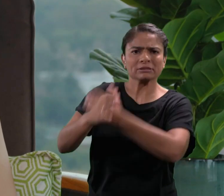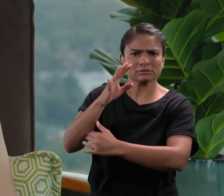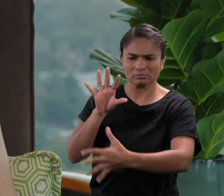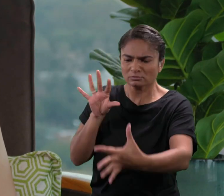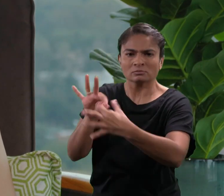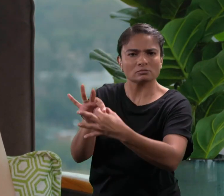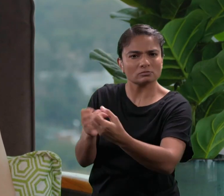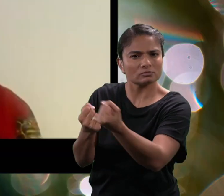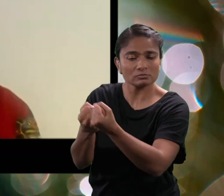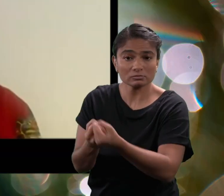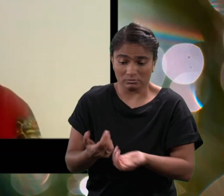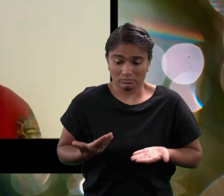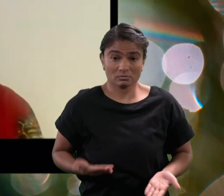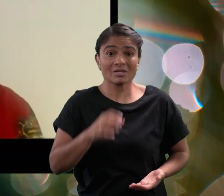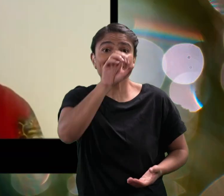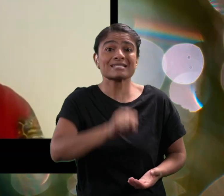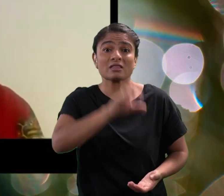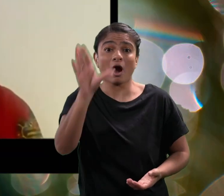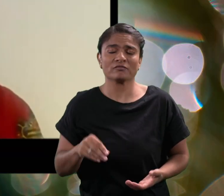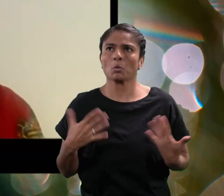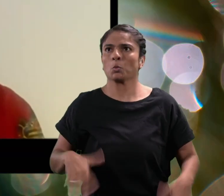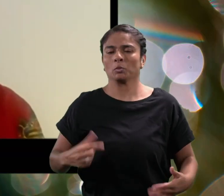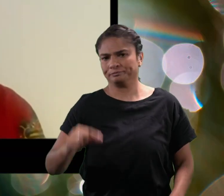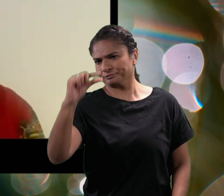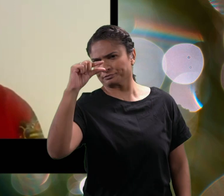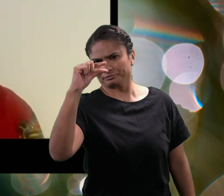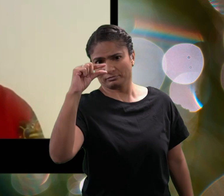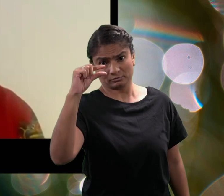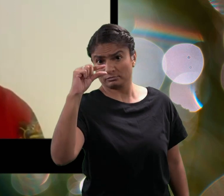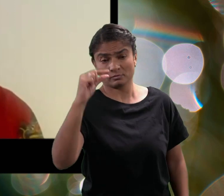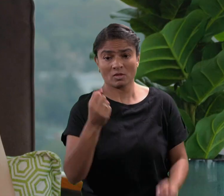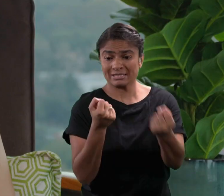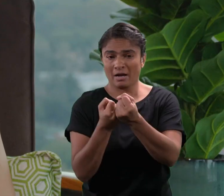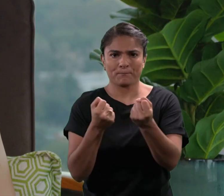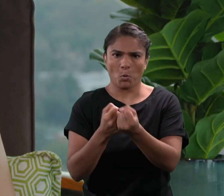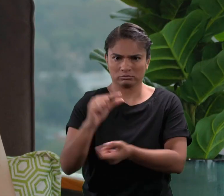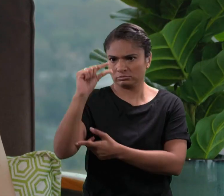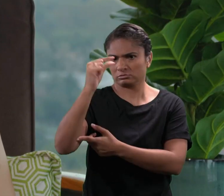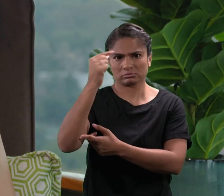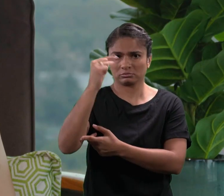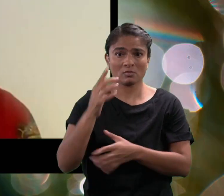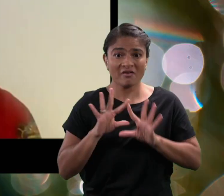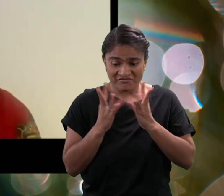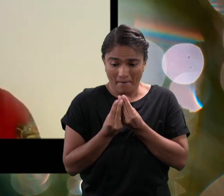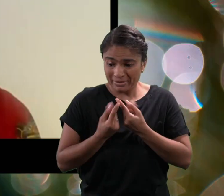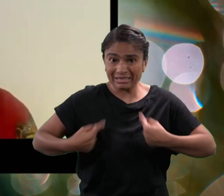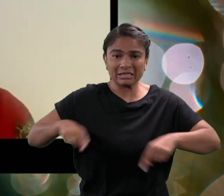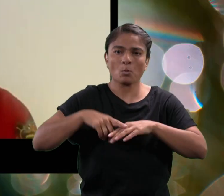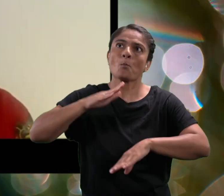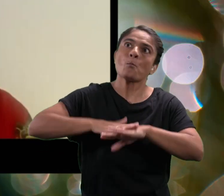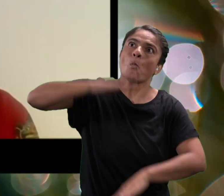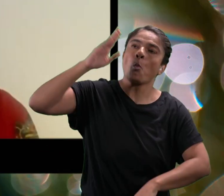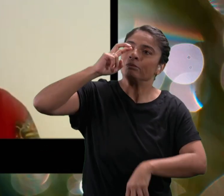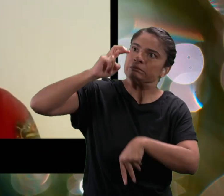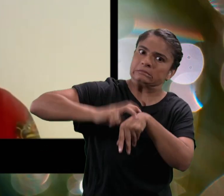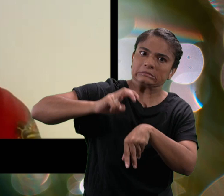to intellectual disabilities? At the moment in South Africa, there is very little happening in terms of support, especially for families who